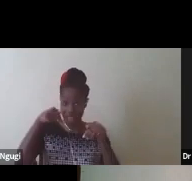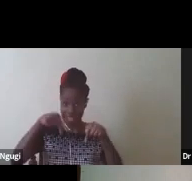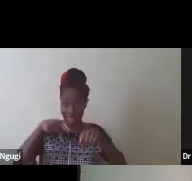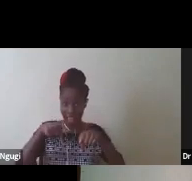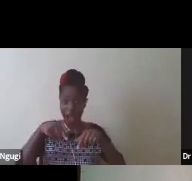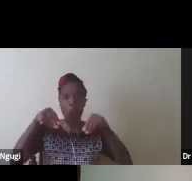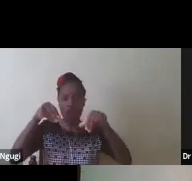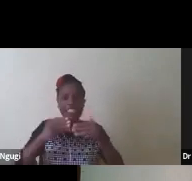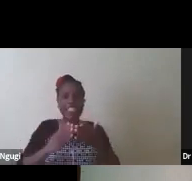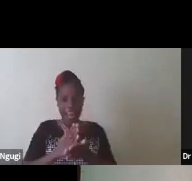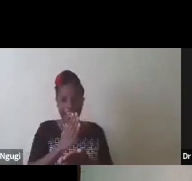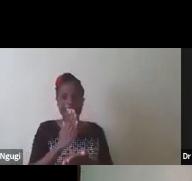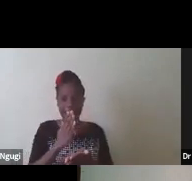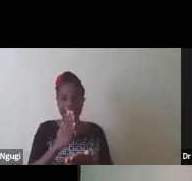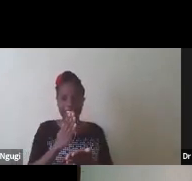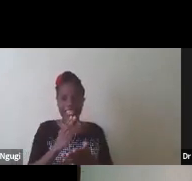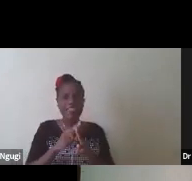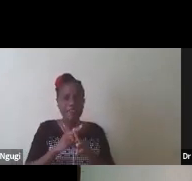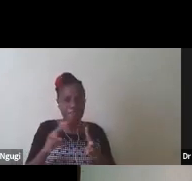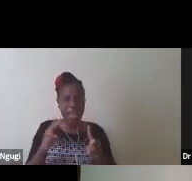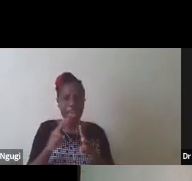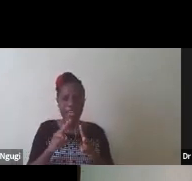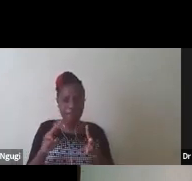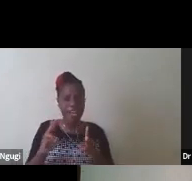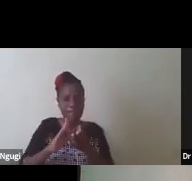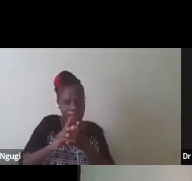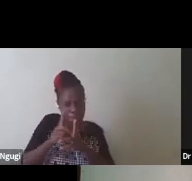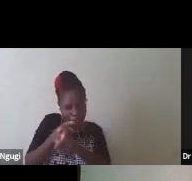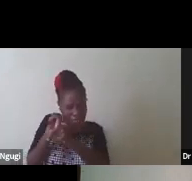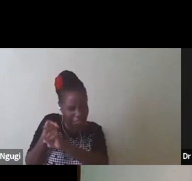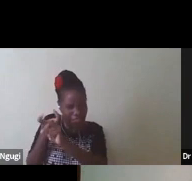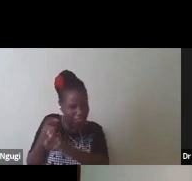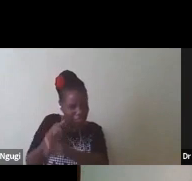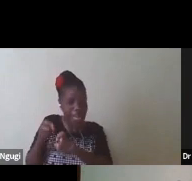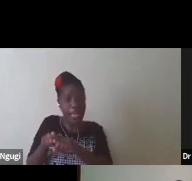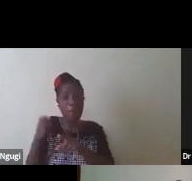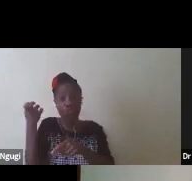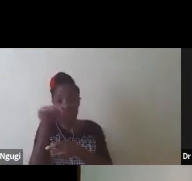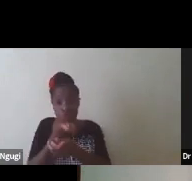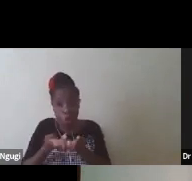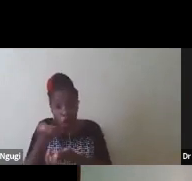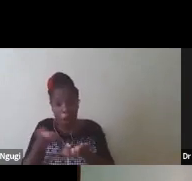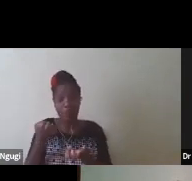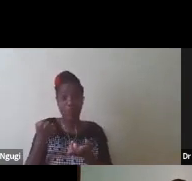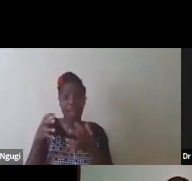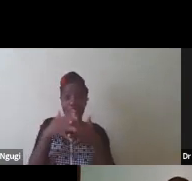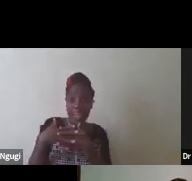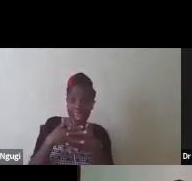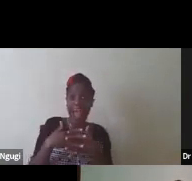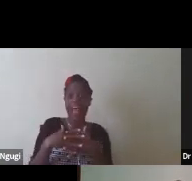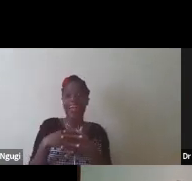may be moving at the same trend as is happening in Europe or in North America or in Asia.